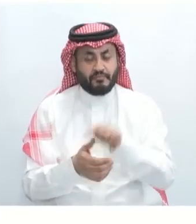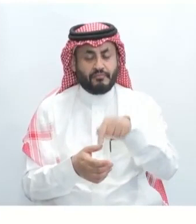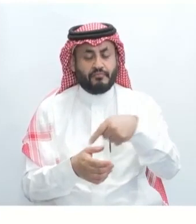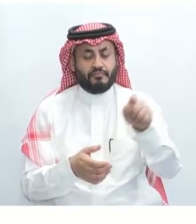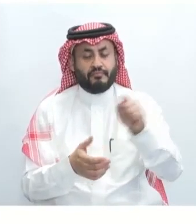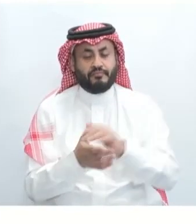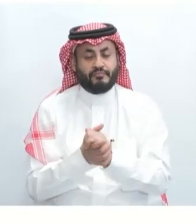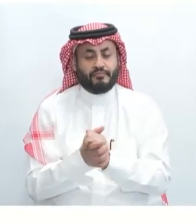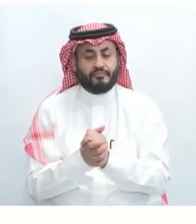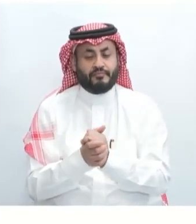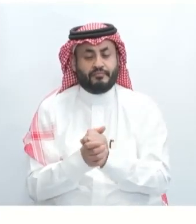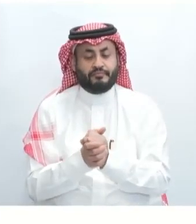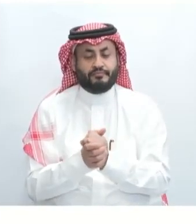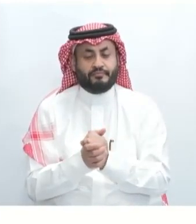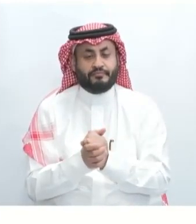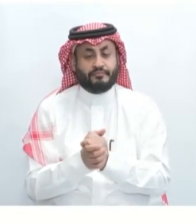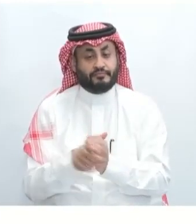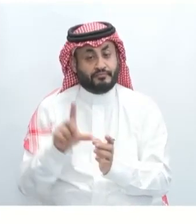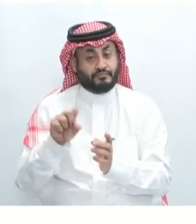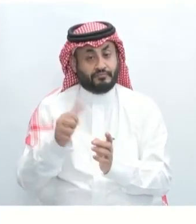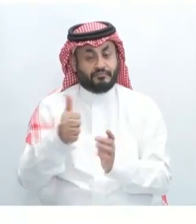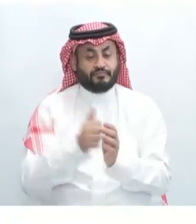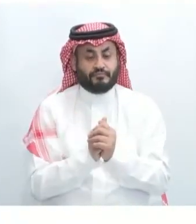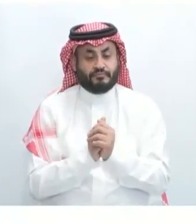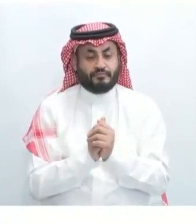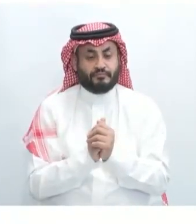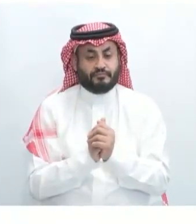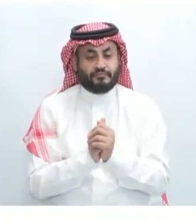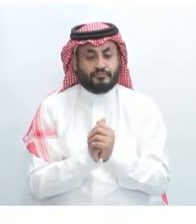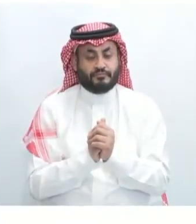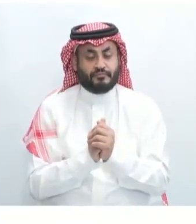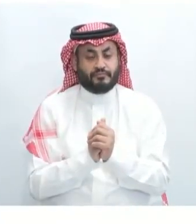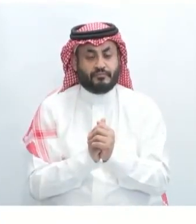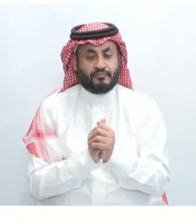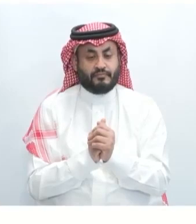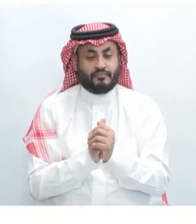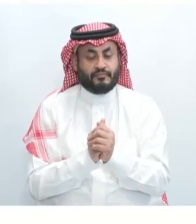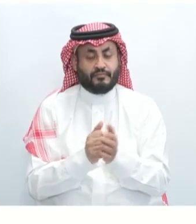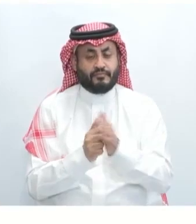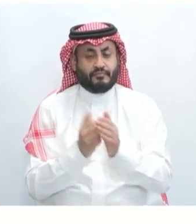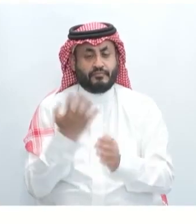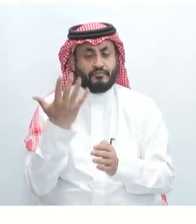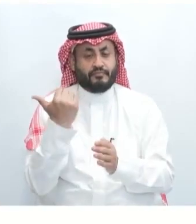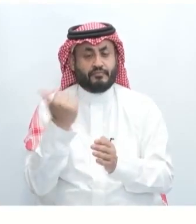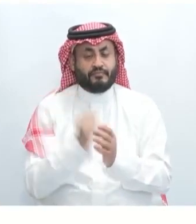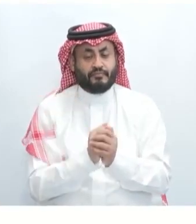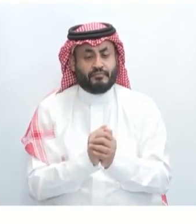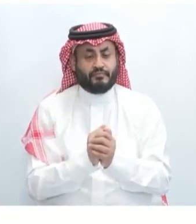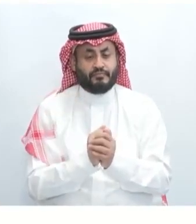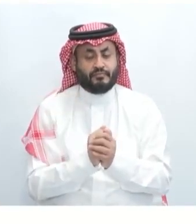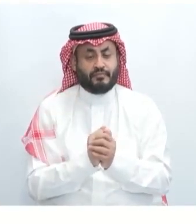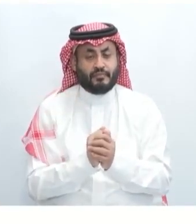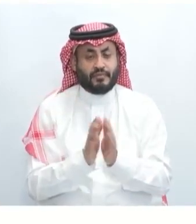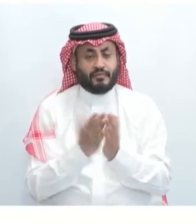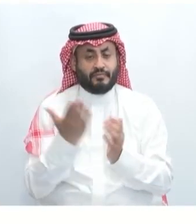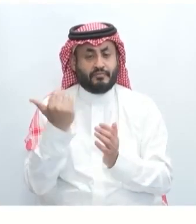you are. You're right. Excellent. Okay. Now, on page 15, okay, we have